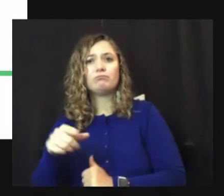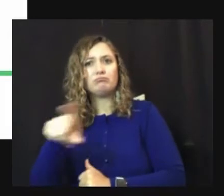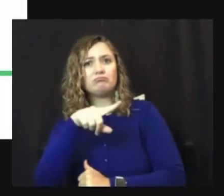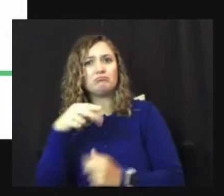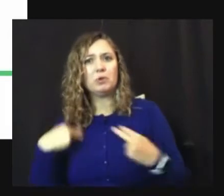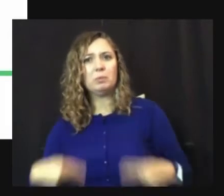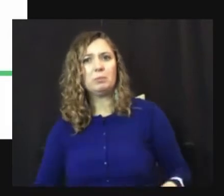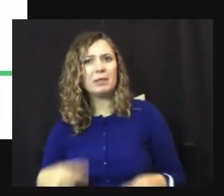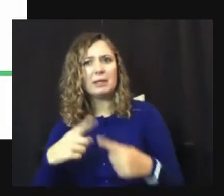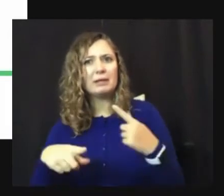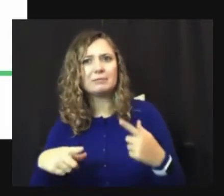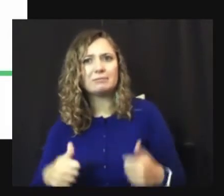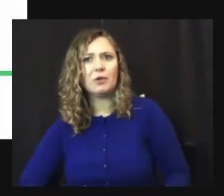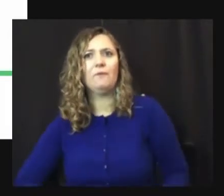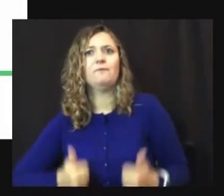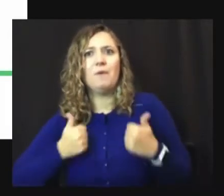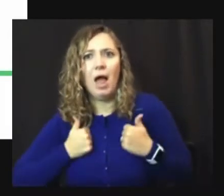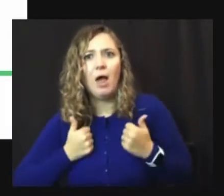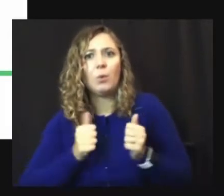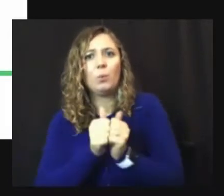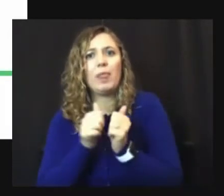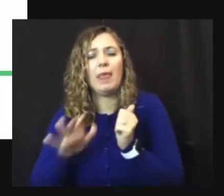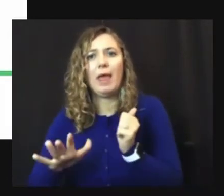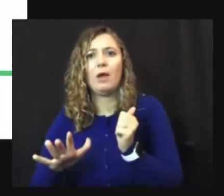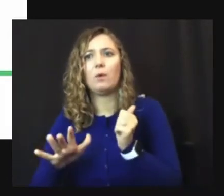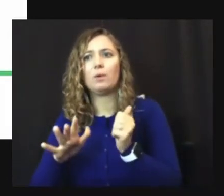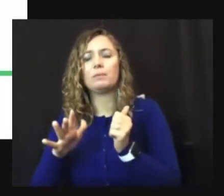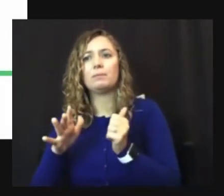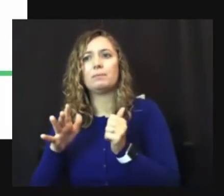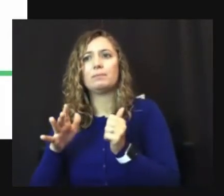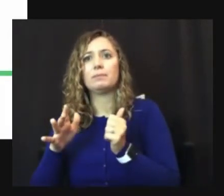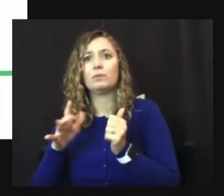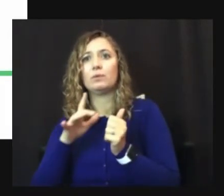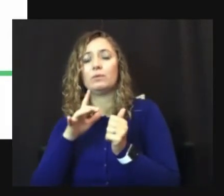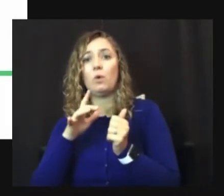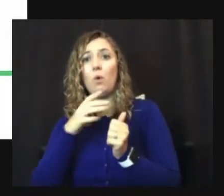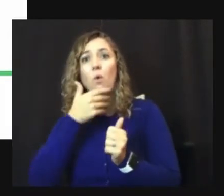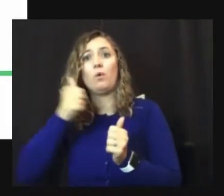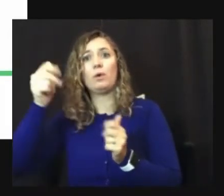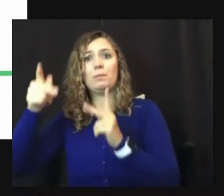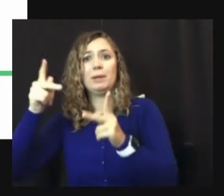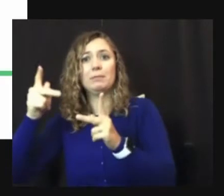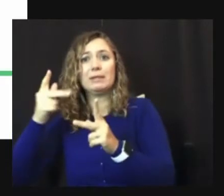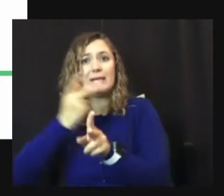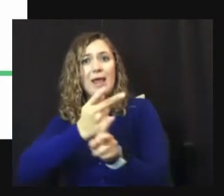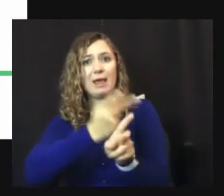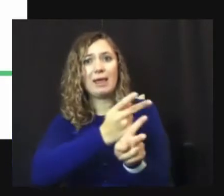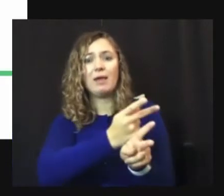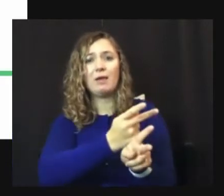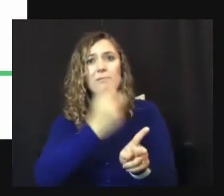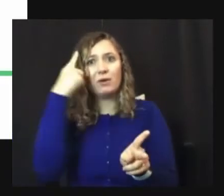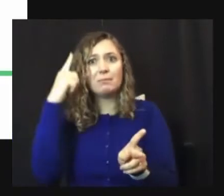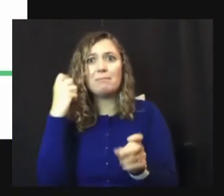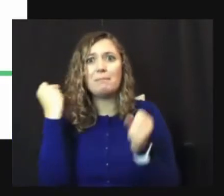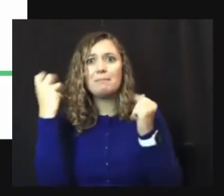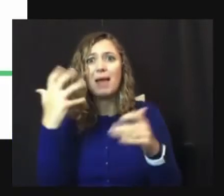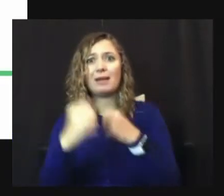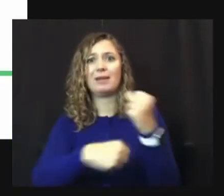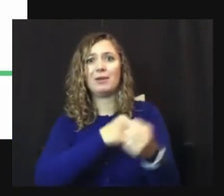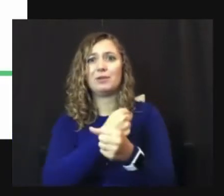extensive caregiving from older people for years of your life.